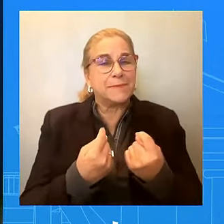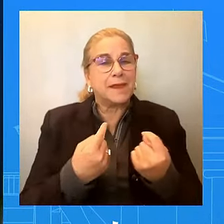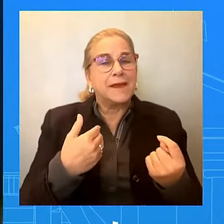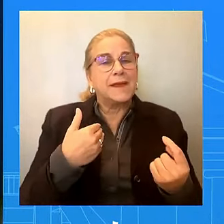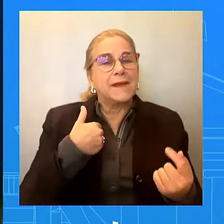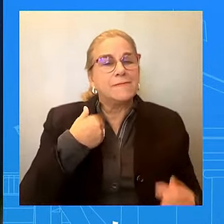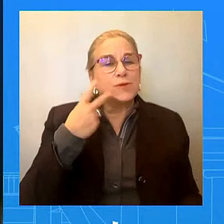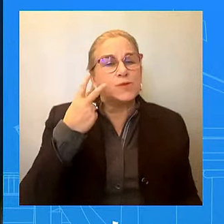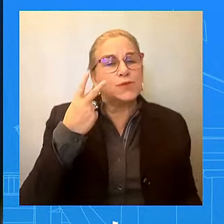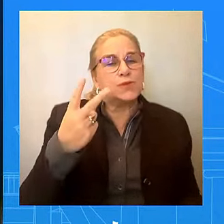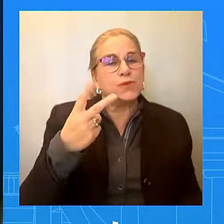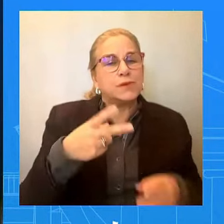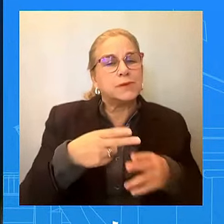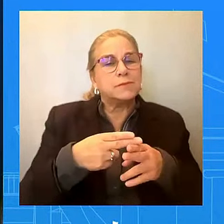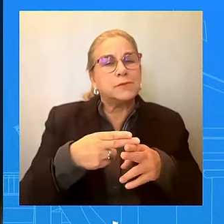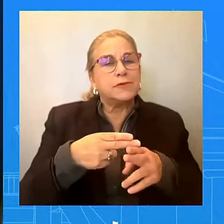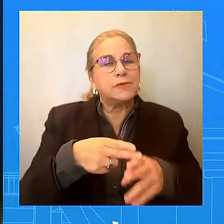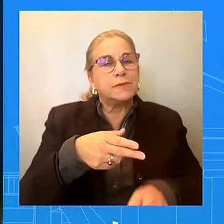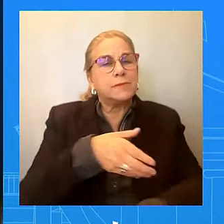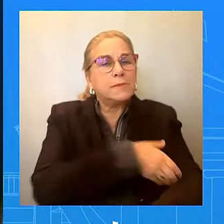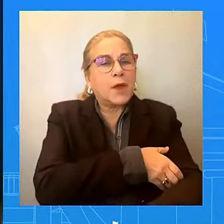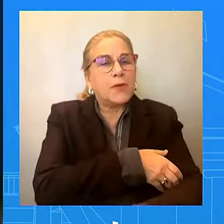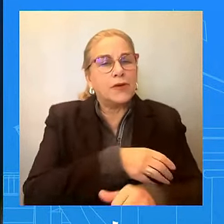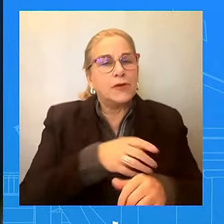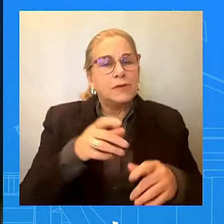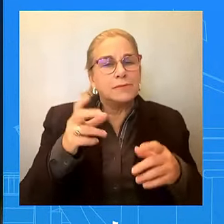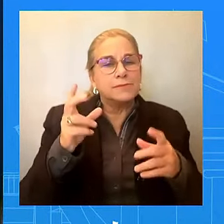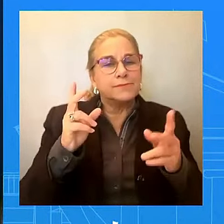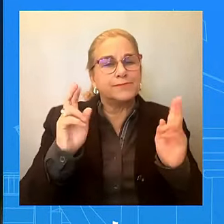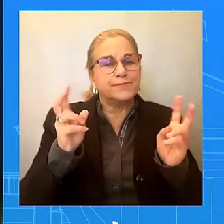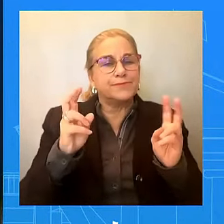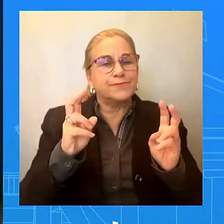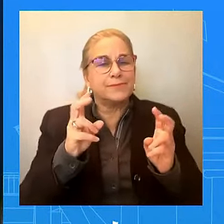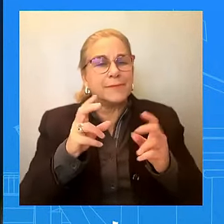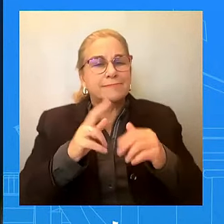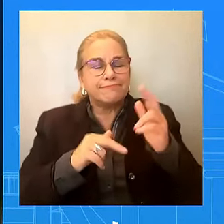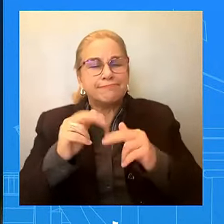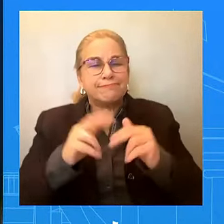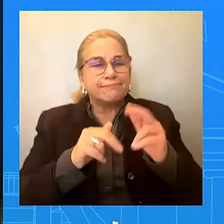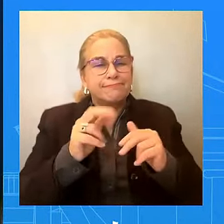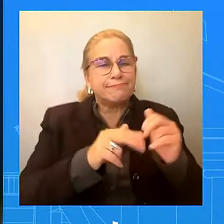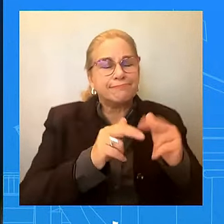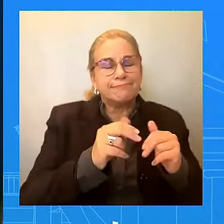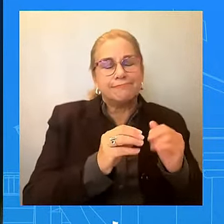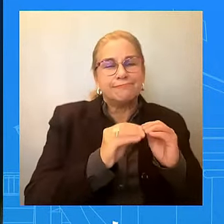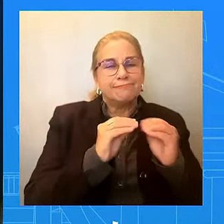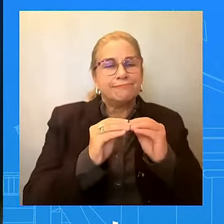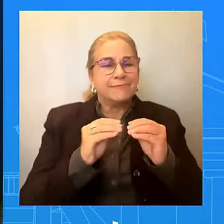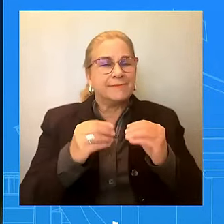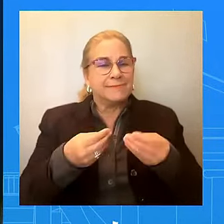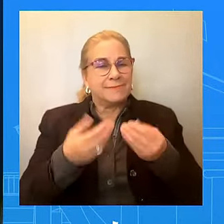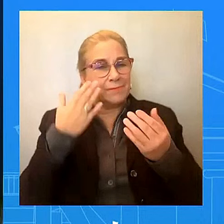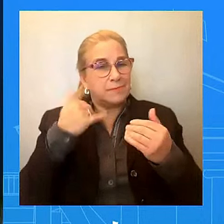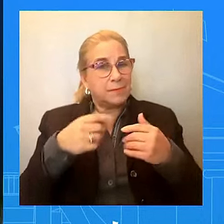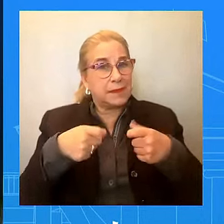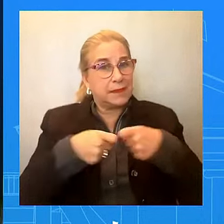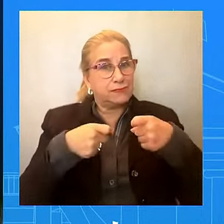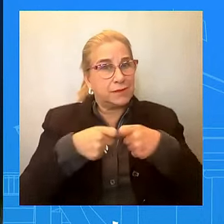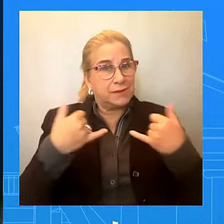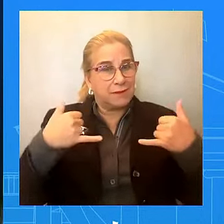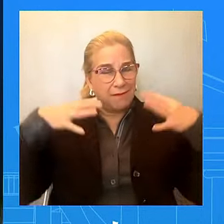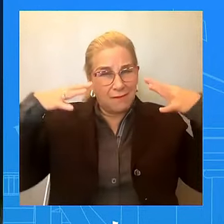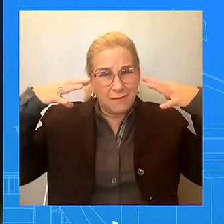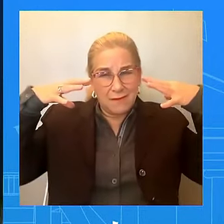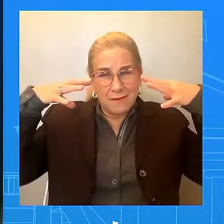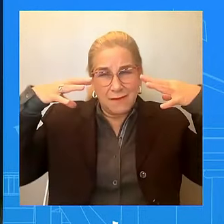for short-term repairs to homes and structures. The Department of Defense has also provided 60 high-water vehicles and personnel who